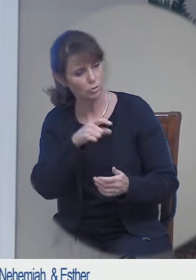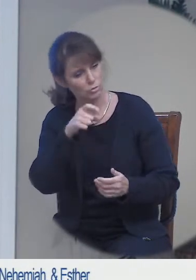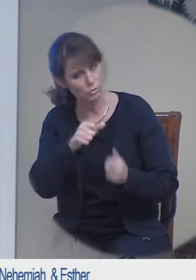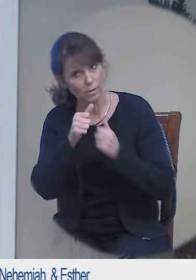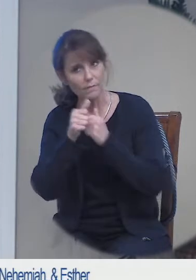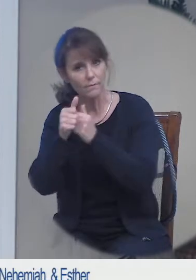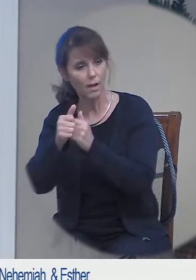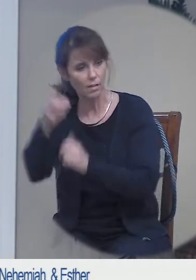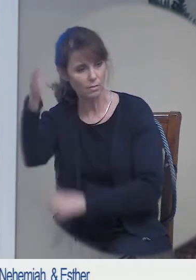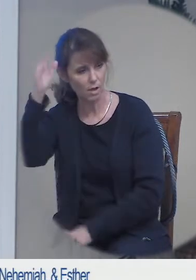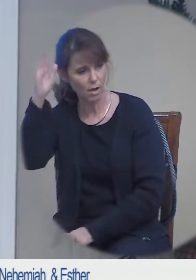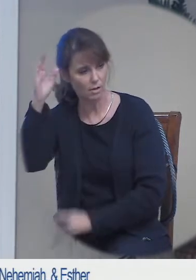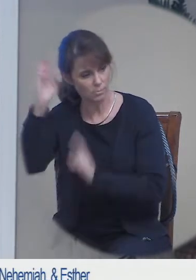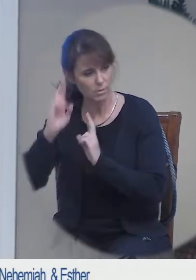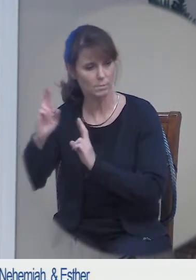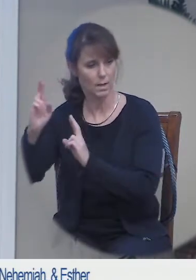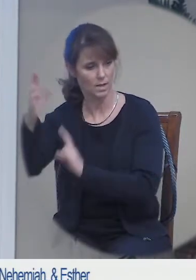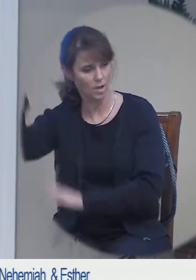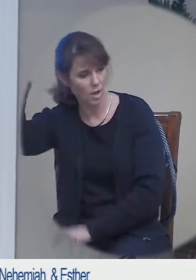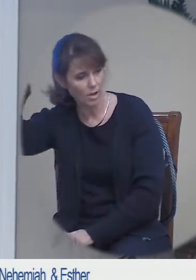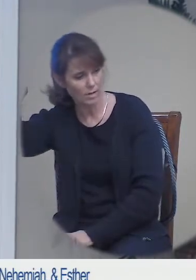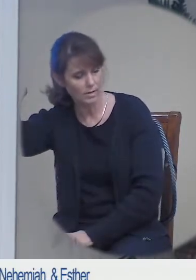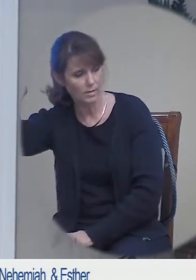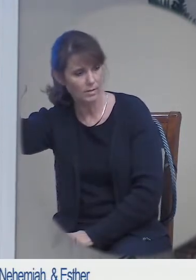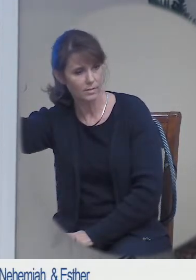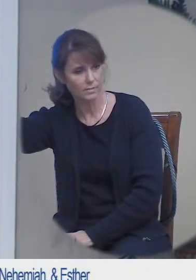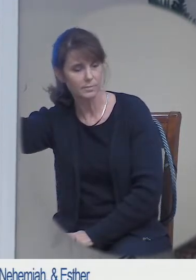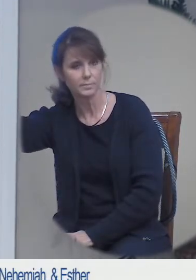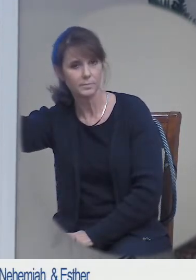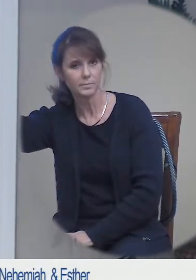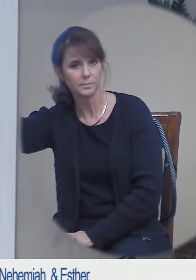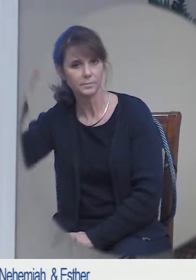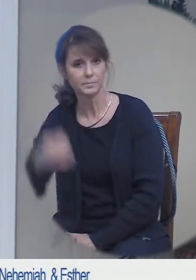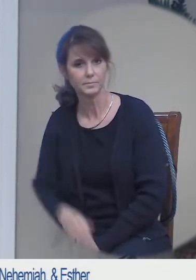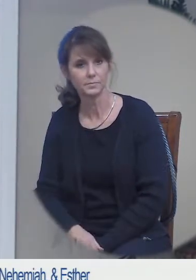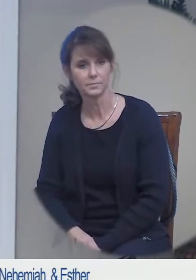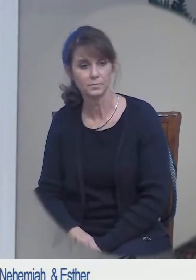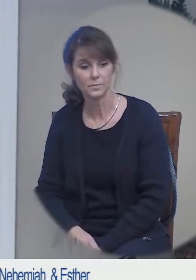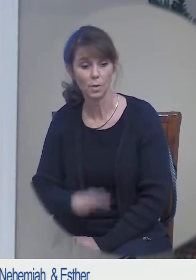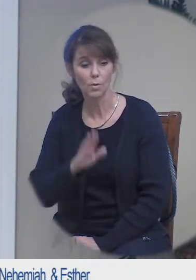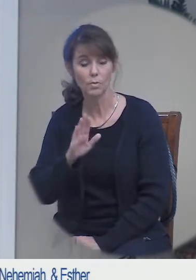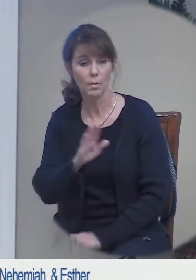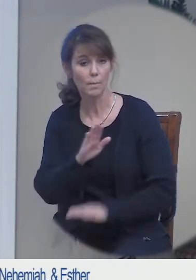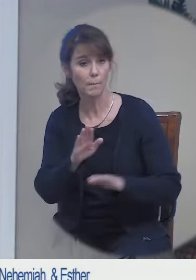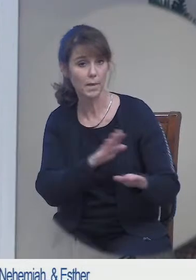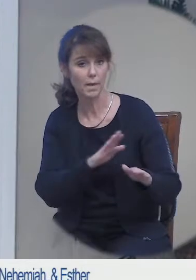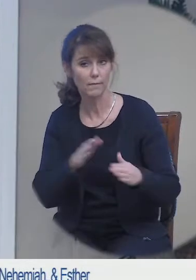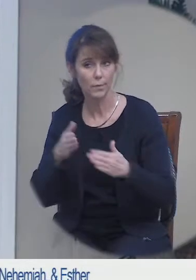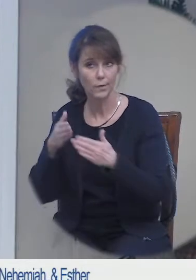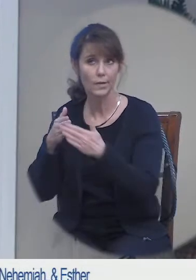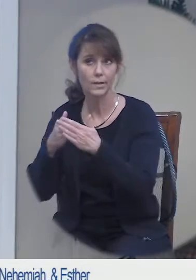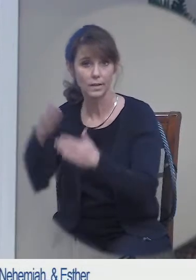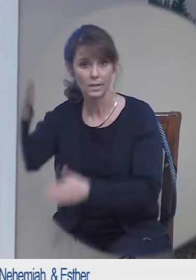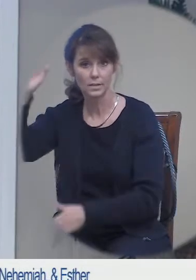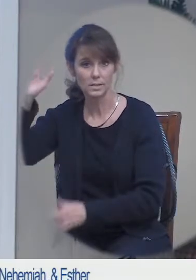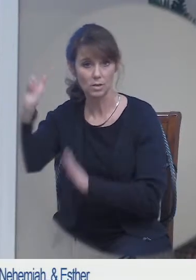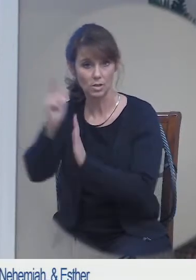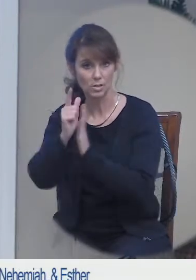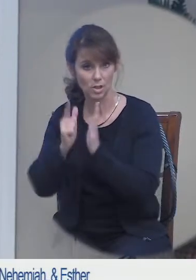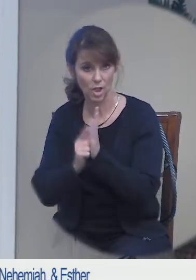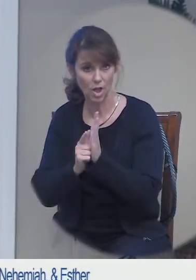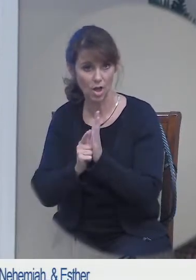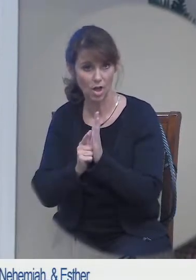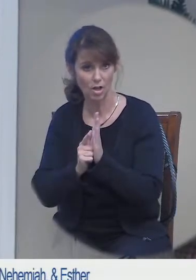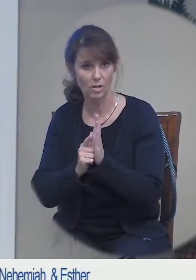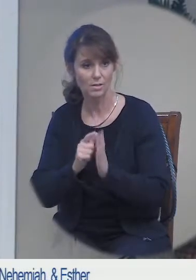there. There's a second one in verse 9. But their actions not only was a violation of God's law and took advantage of their brethren